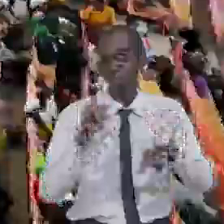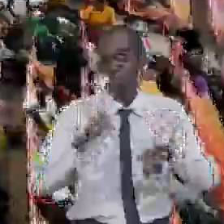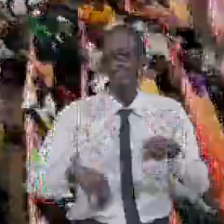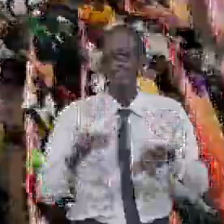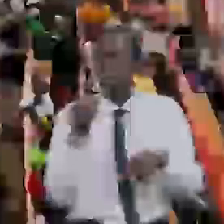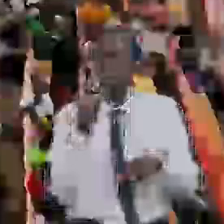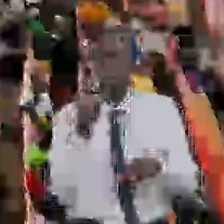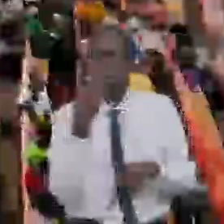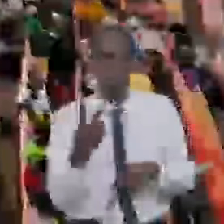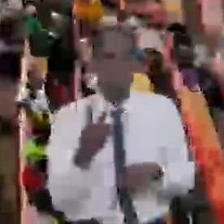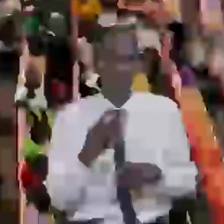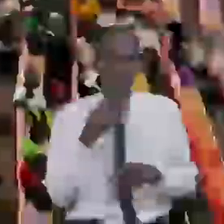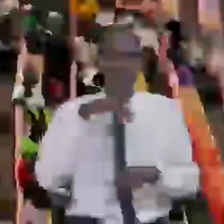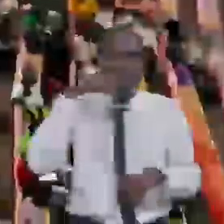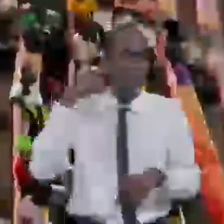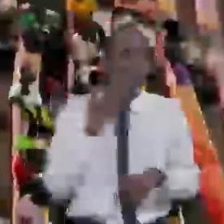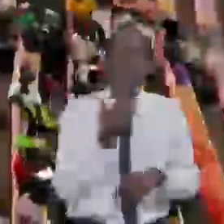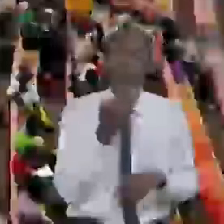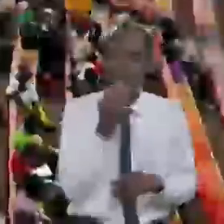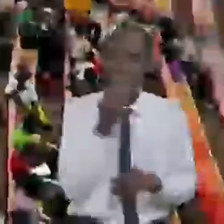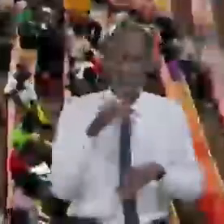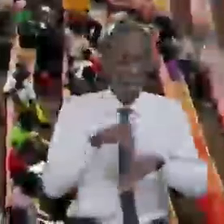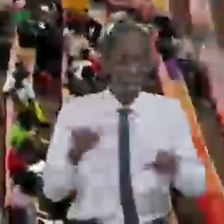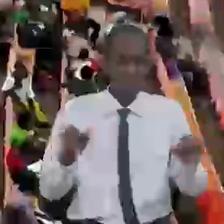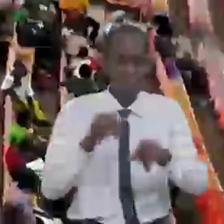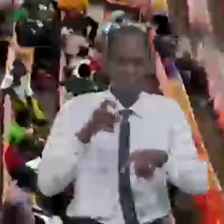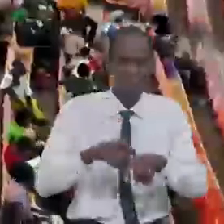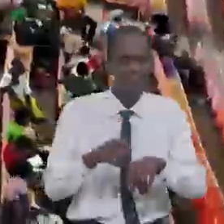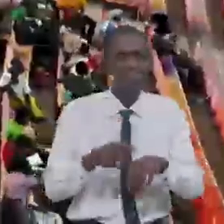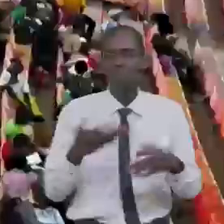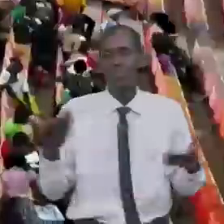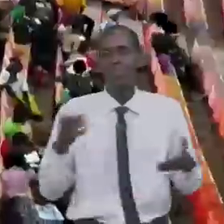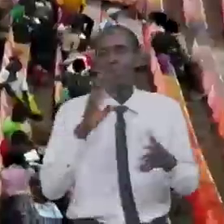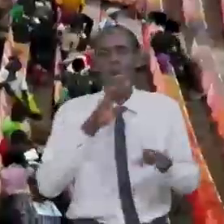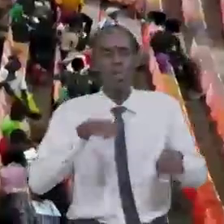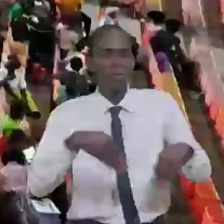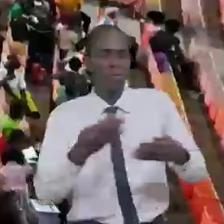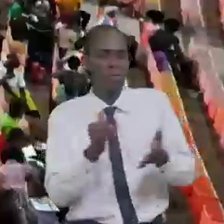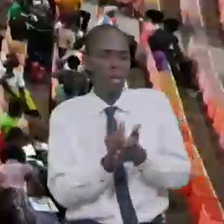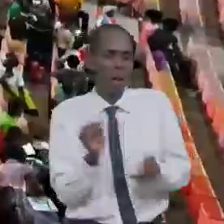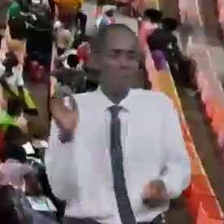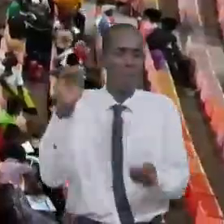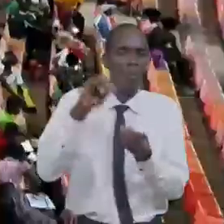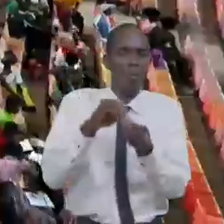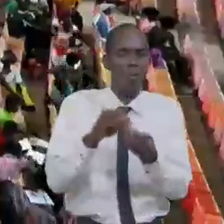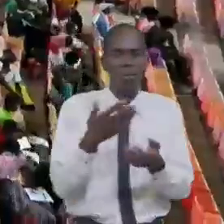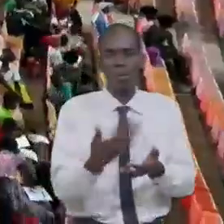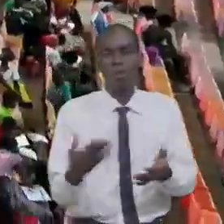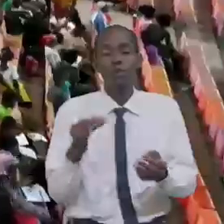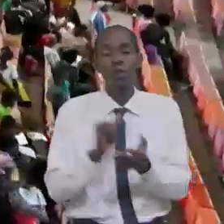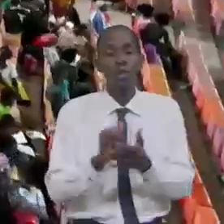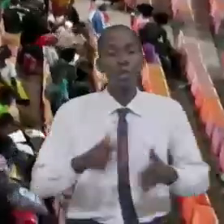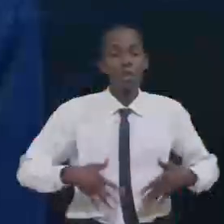different meals at the same time. You're giving that extra so that your life will prosper